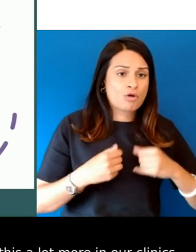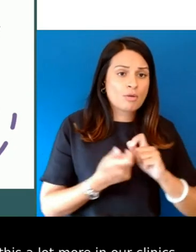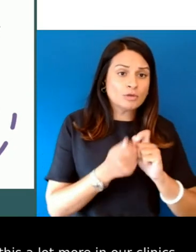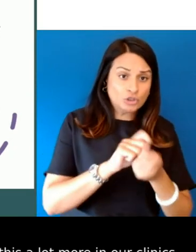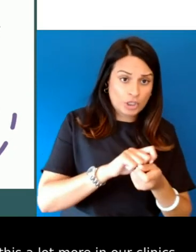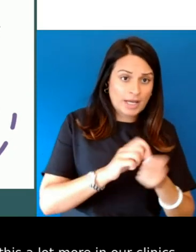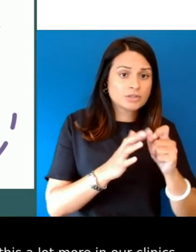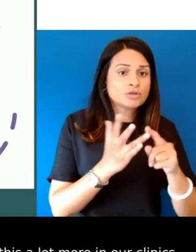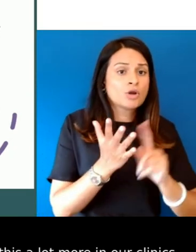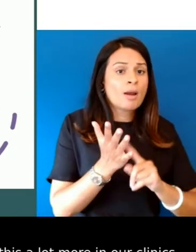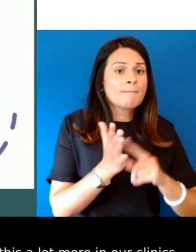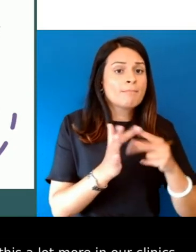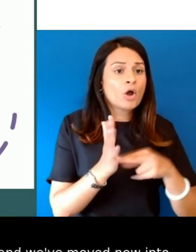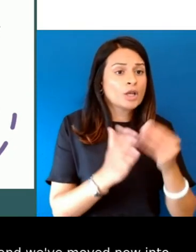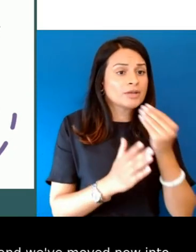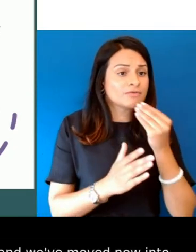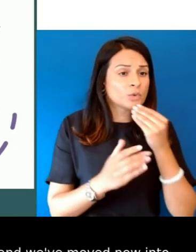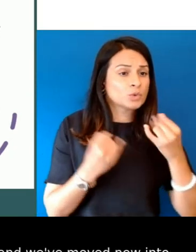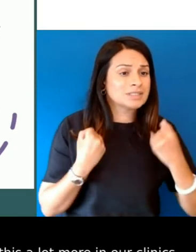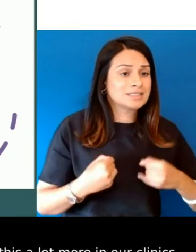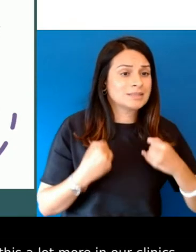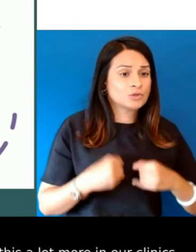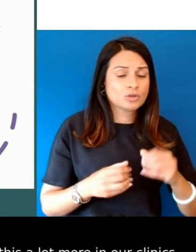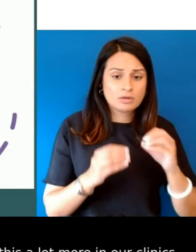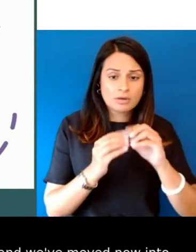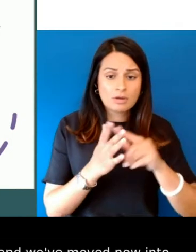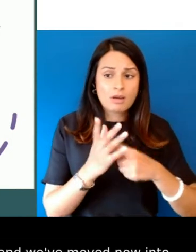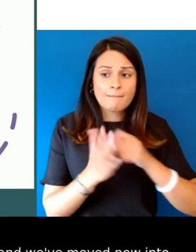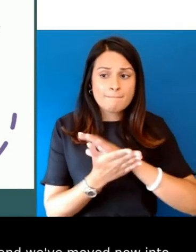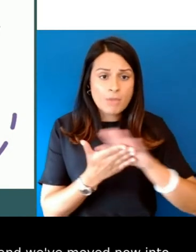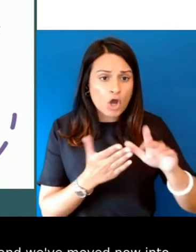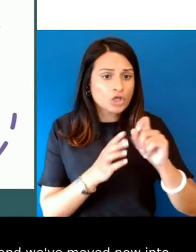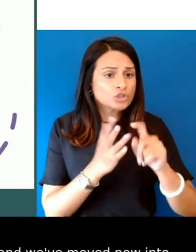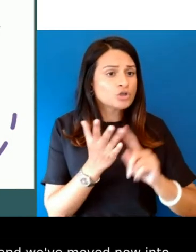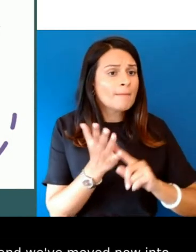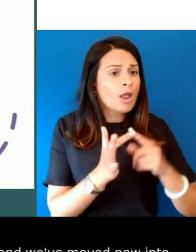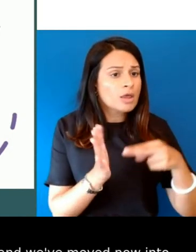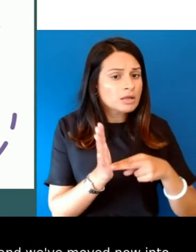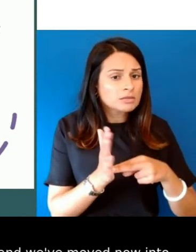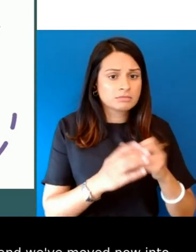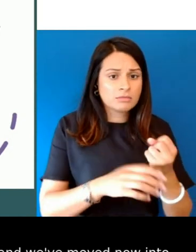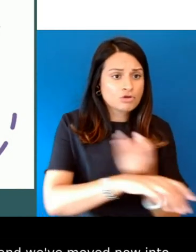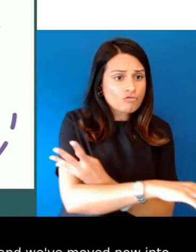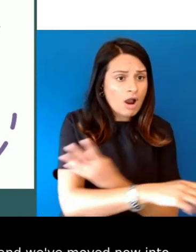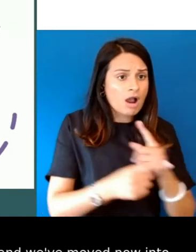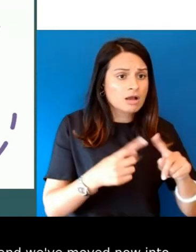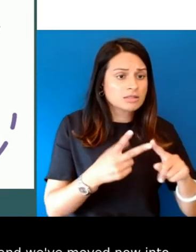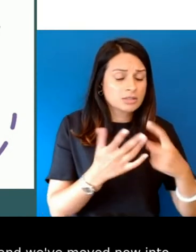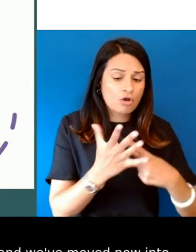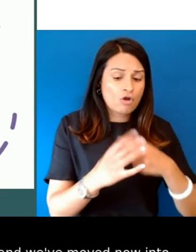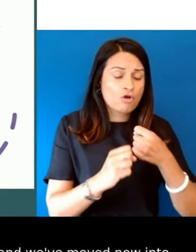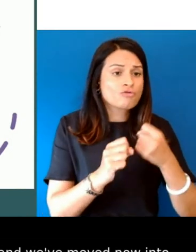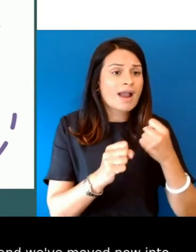sensitized to birch pollen um if you're sensitized to grass to ragweed or to plane then there's a cross